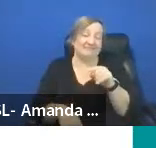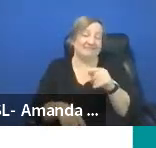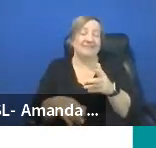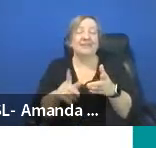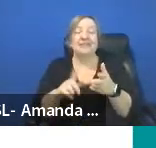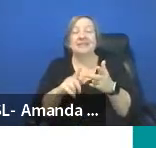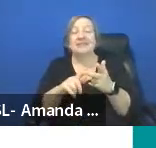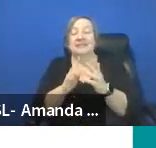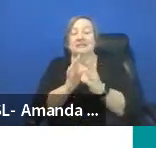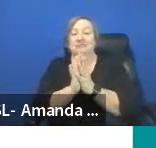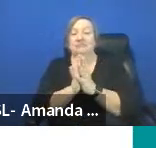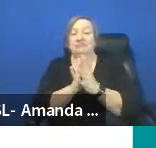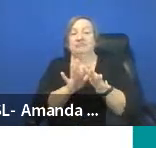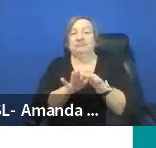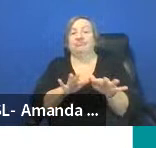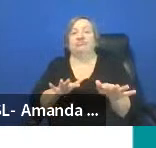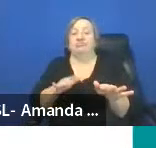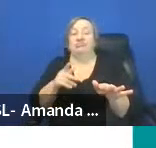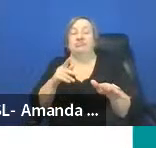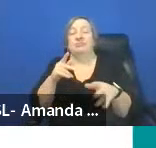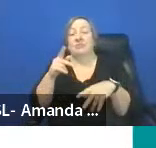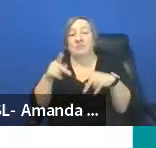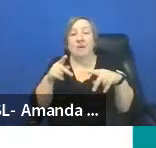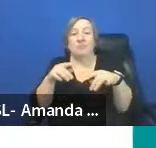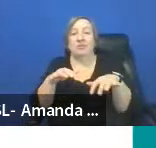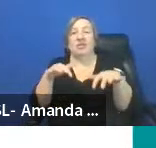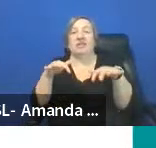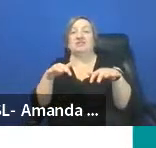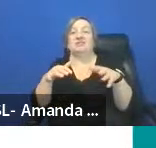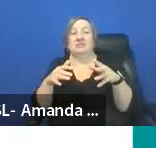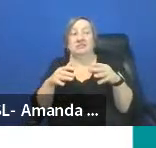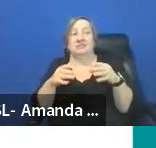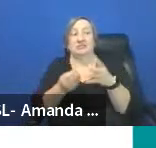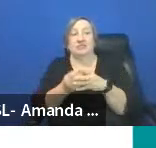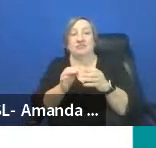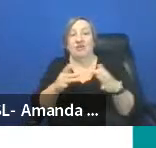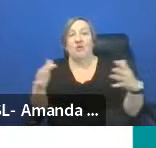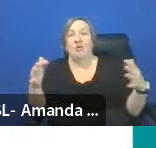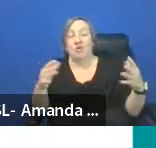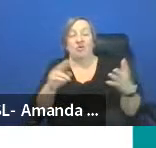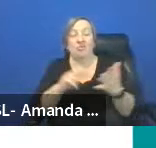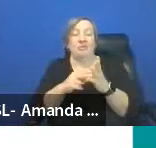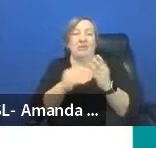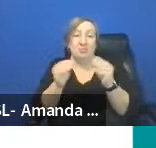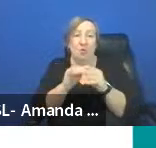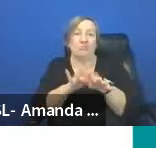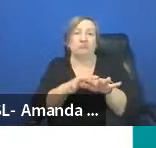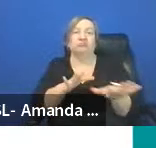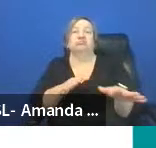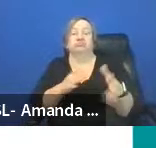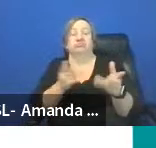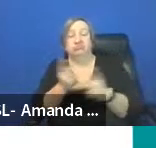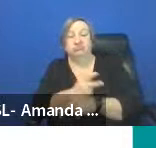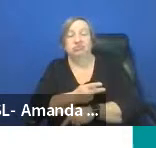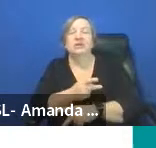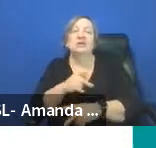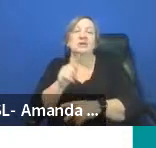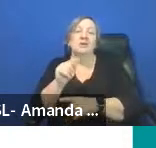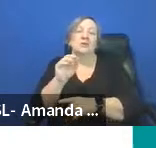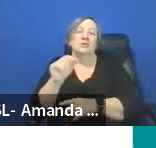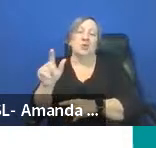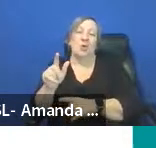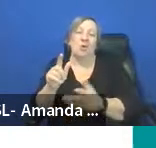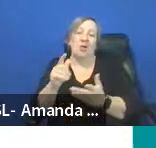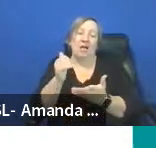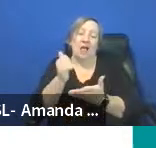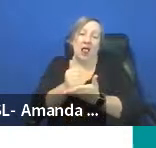congestion and population growth is contributing to more congestion. So these are all issues that tolling can help address. And while